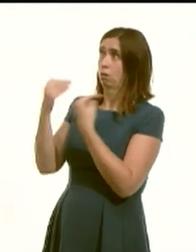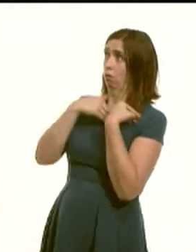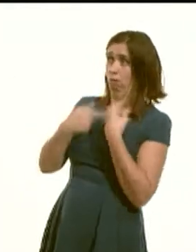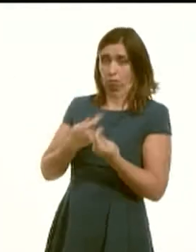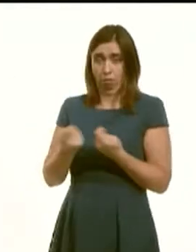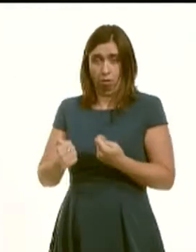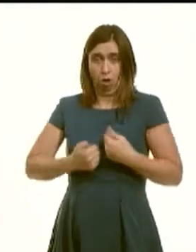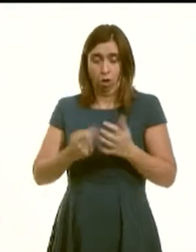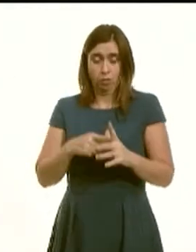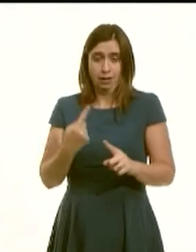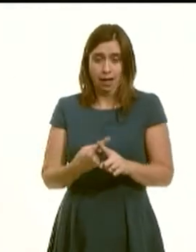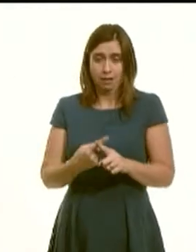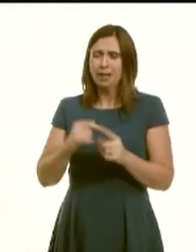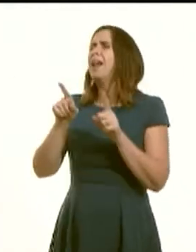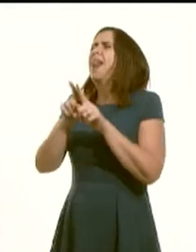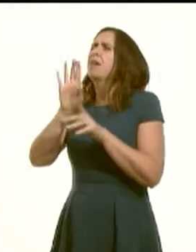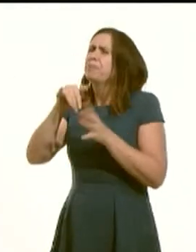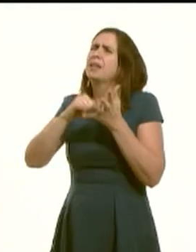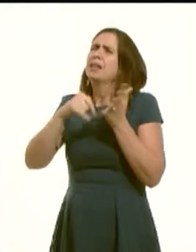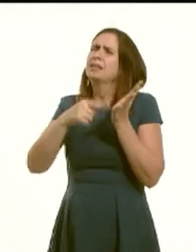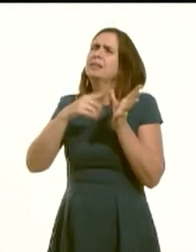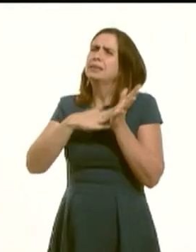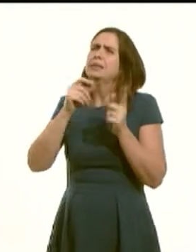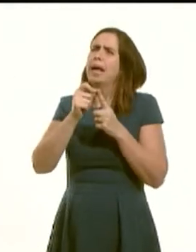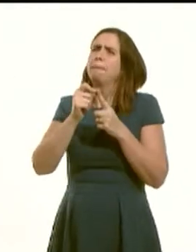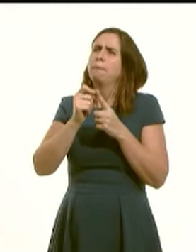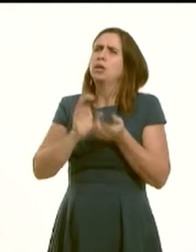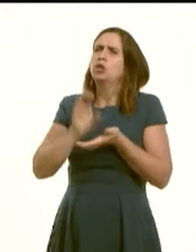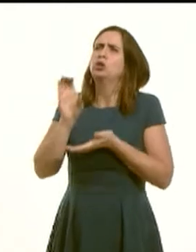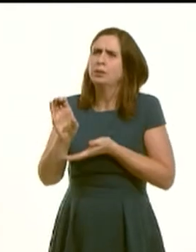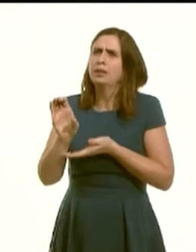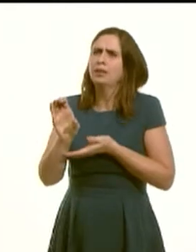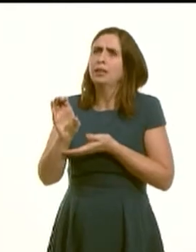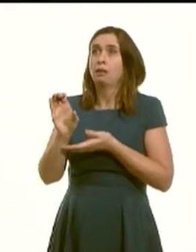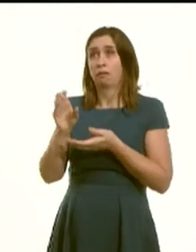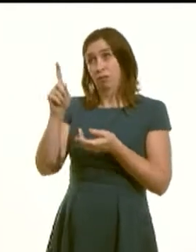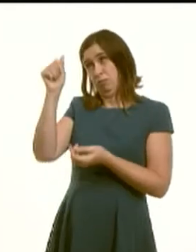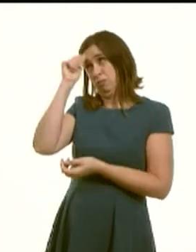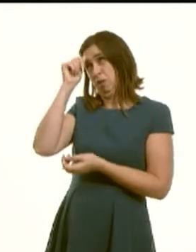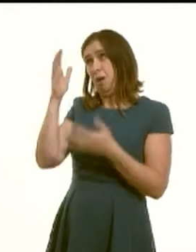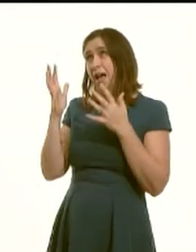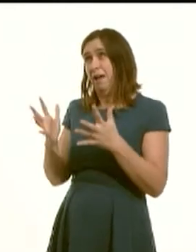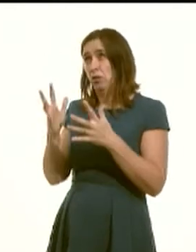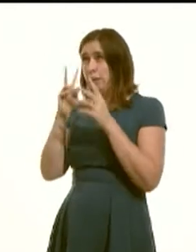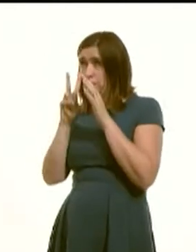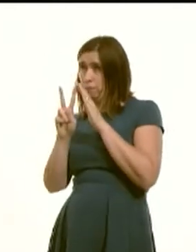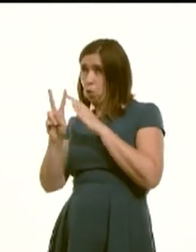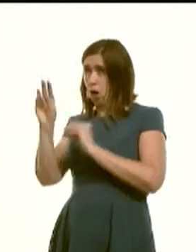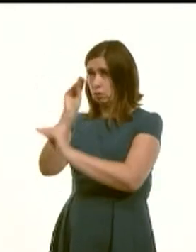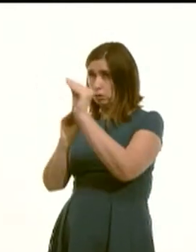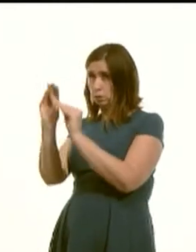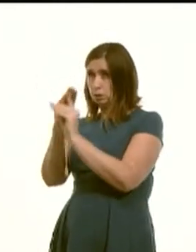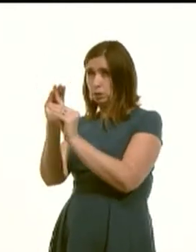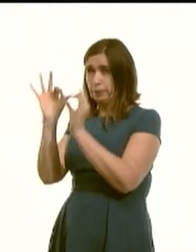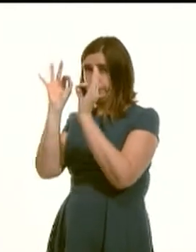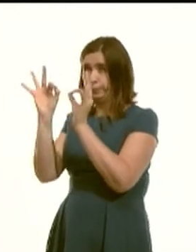election. In the case of stamp duty, for instance, it doesn't take a rocket scientist to work out that the forecasts have to be exactly right or near enough, because that